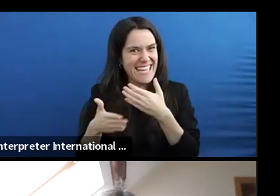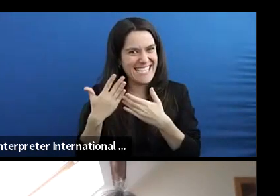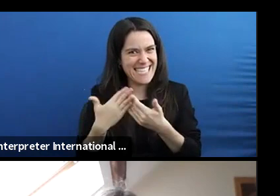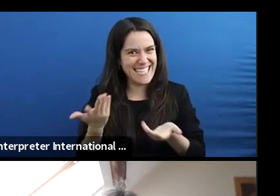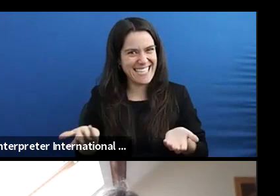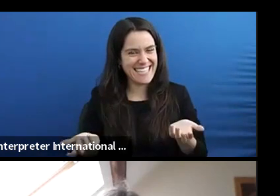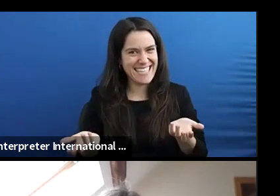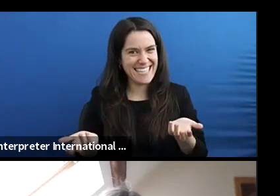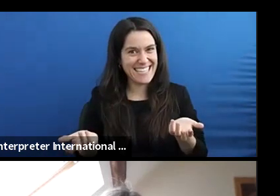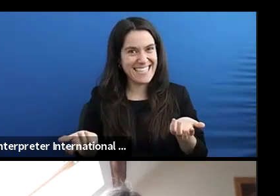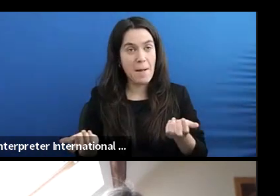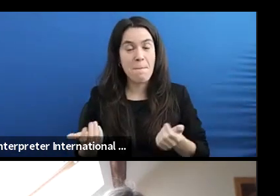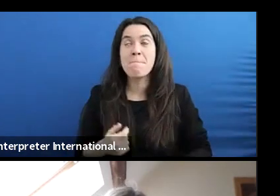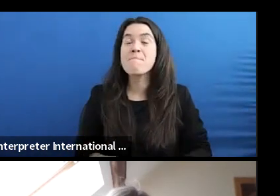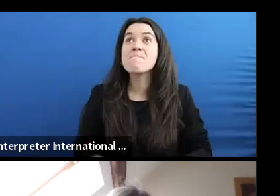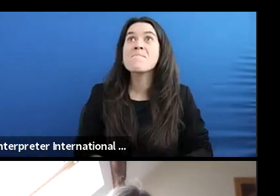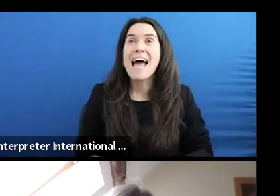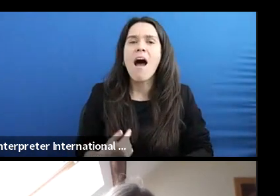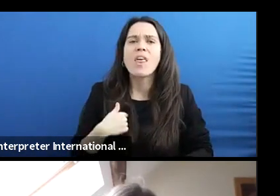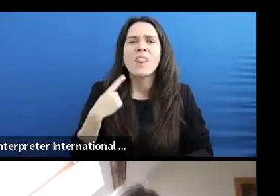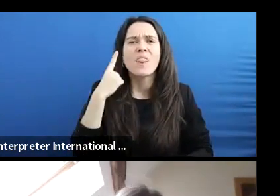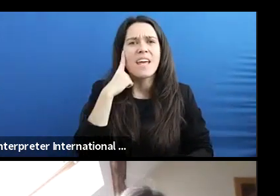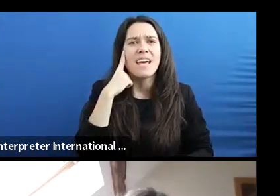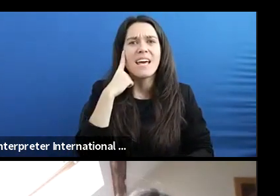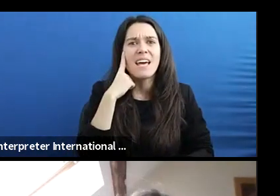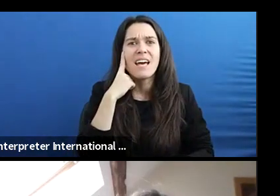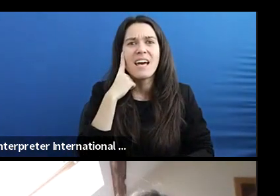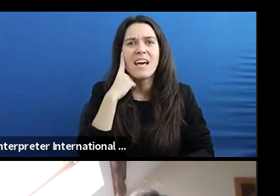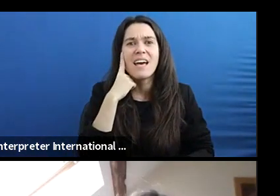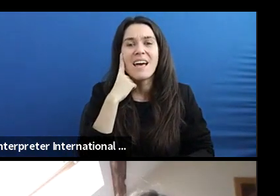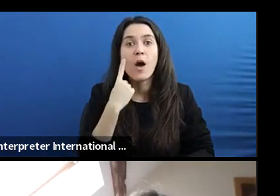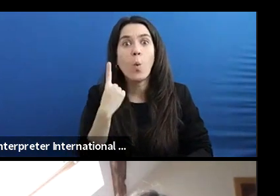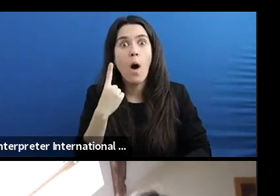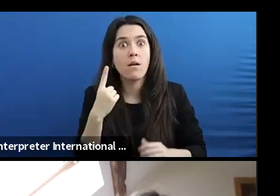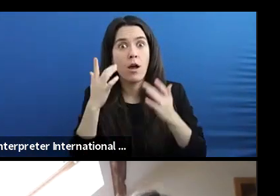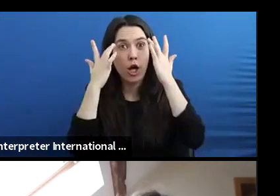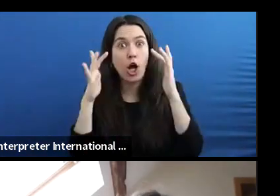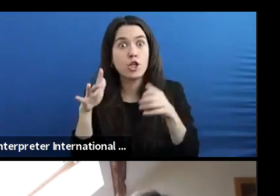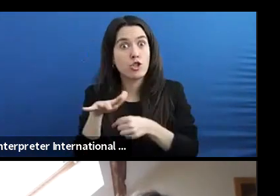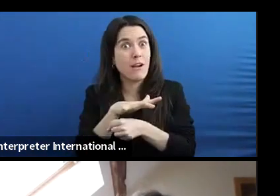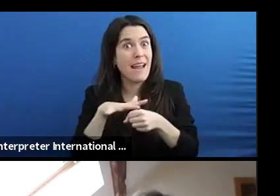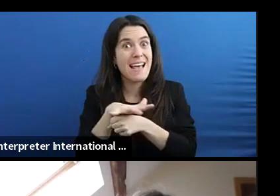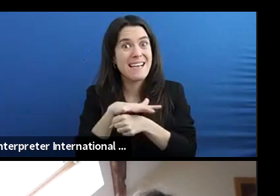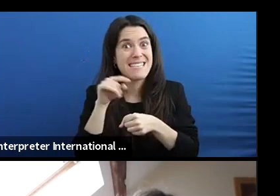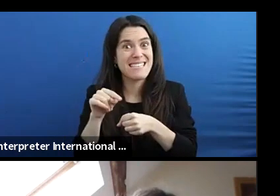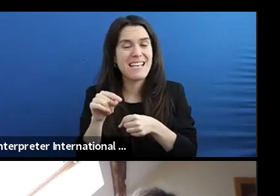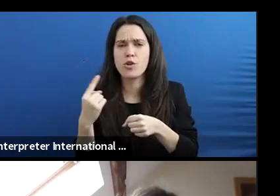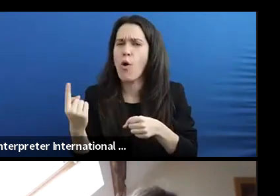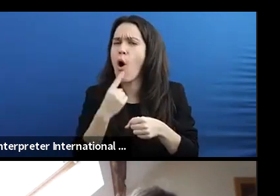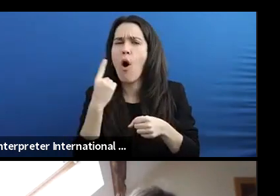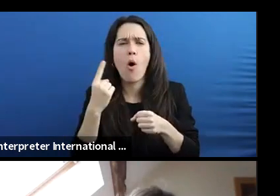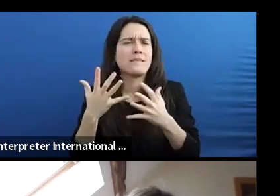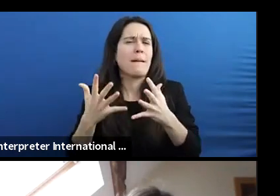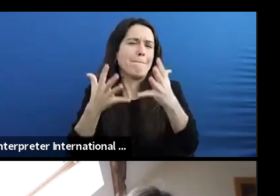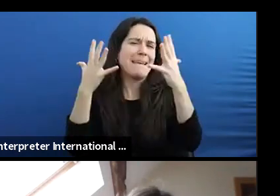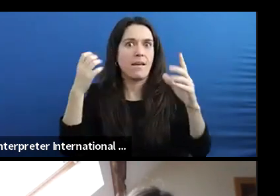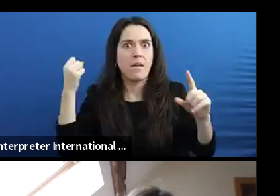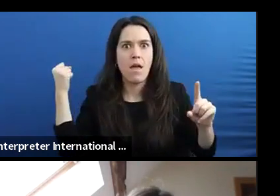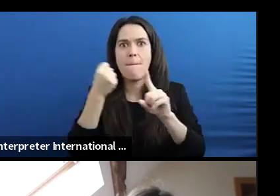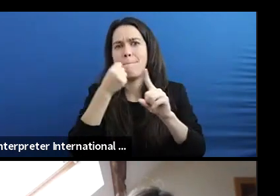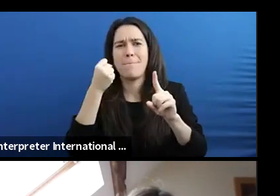think the biggest impact that the whole cultural sector has always had and will